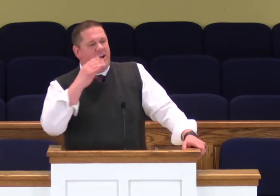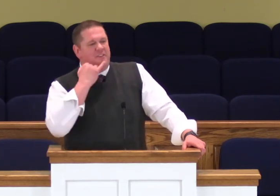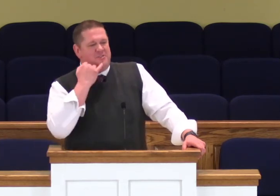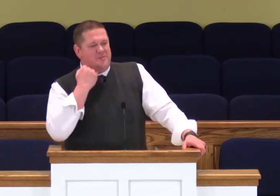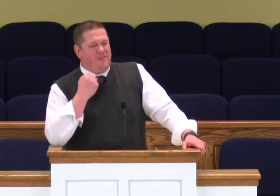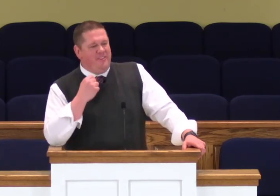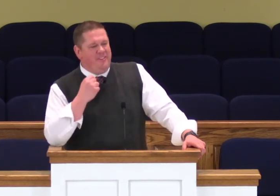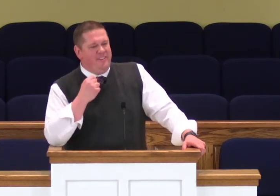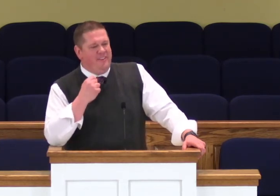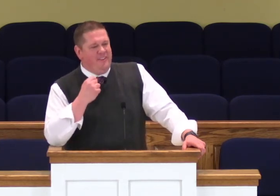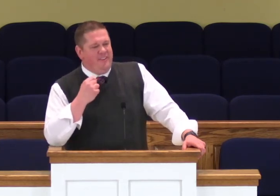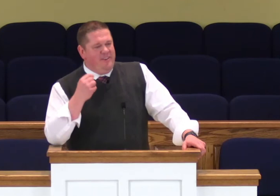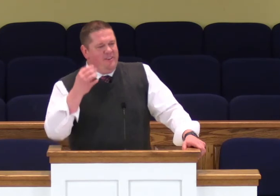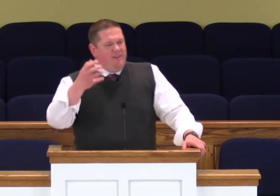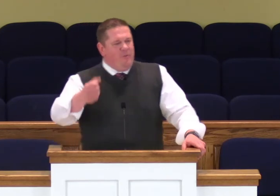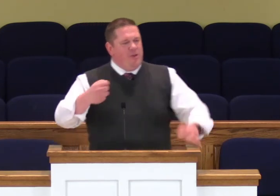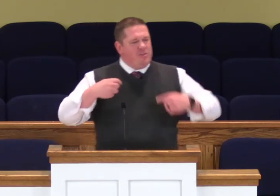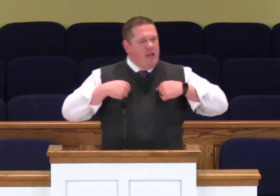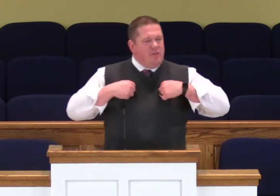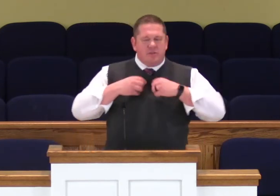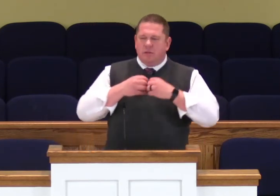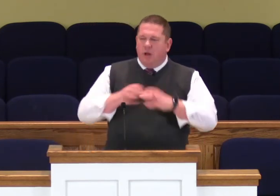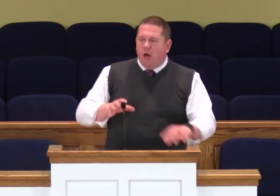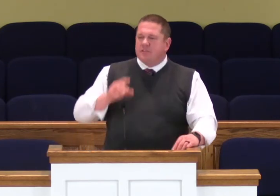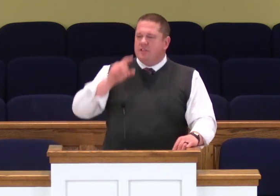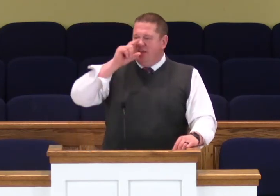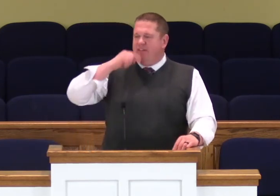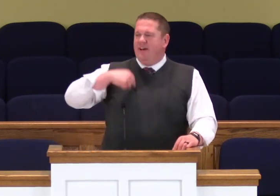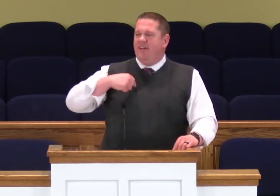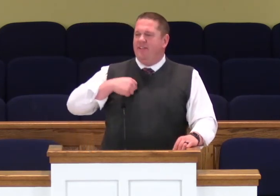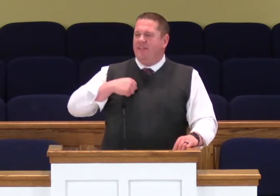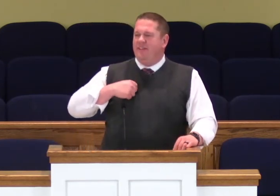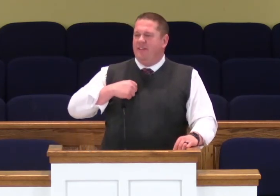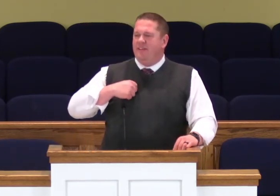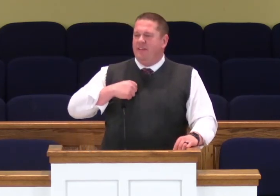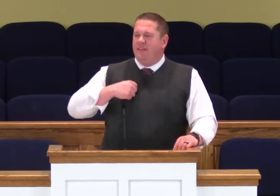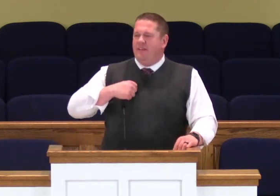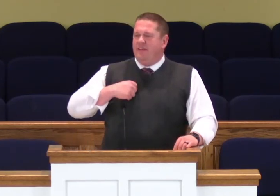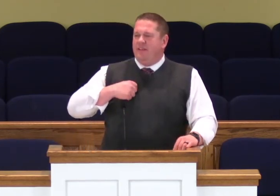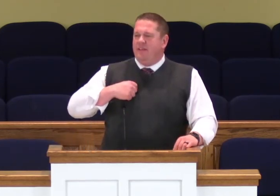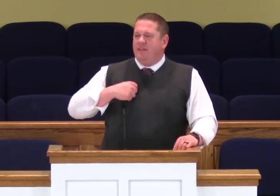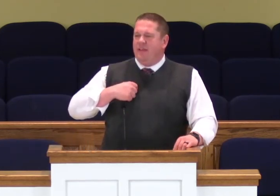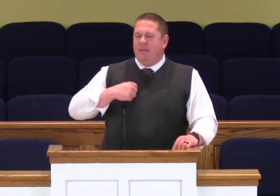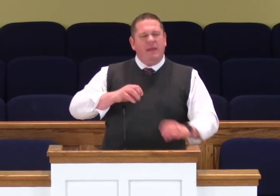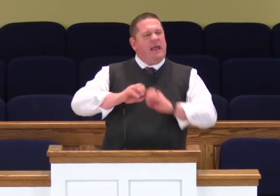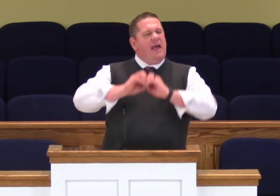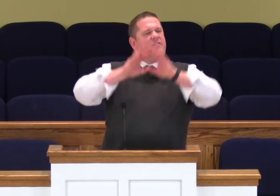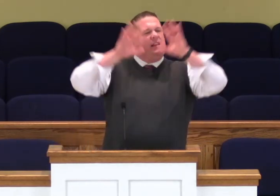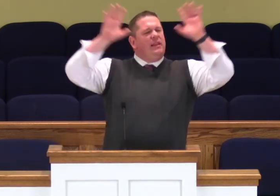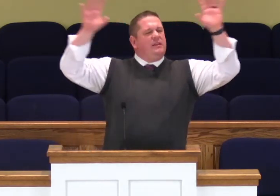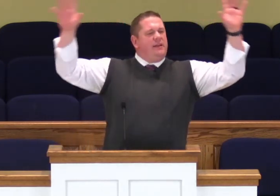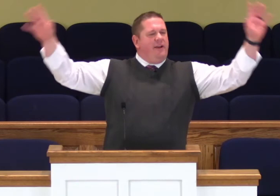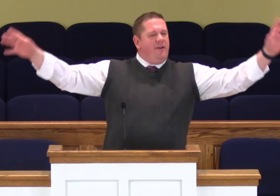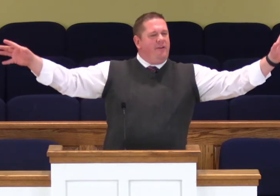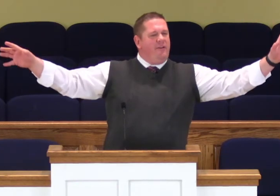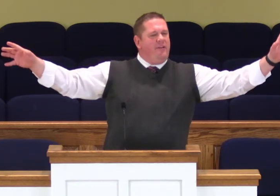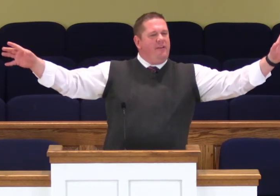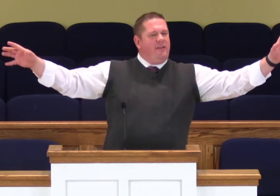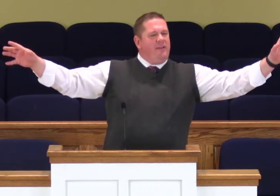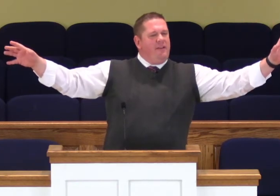And the God of Israel reached down to this lost Gentile and made it evidently